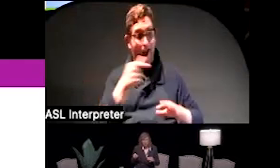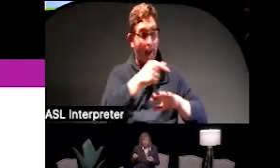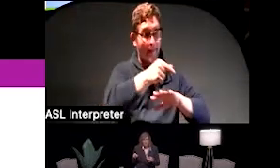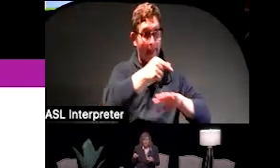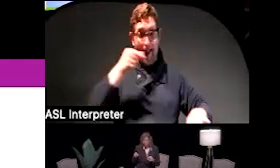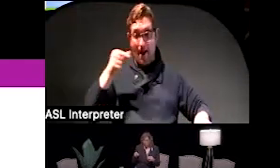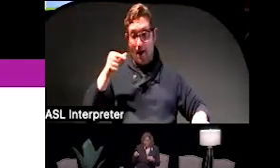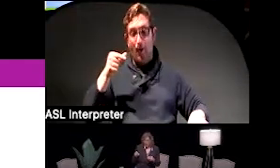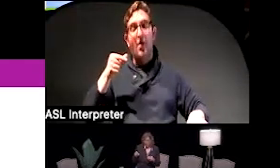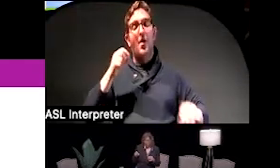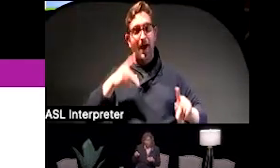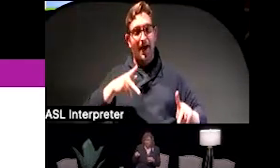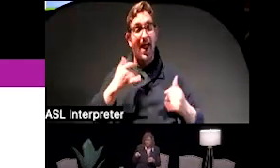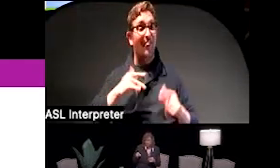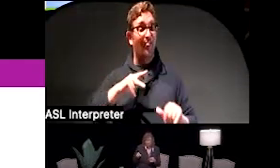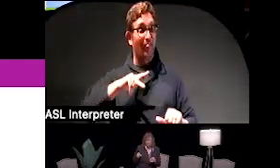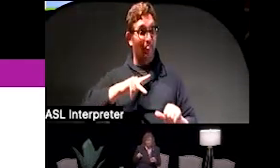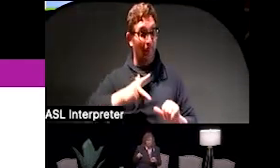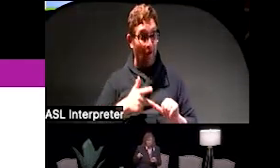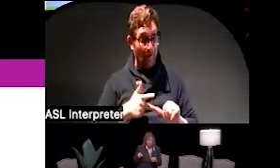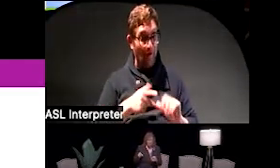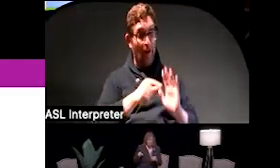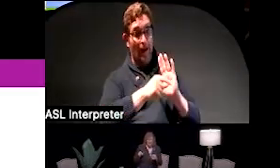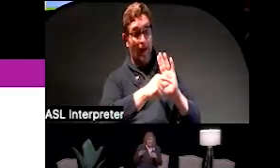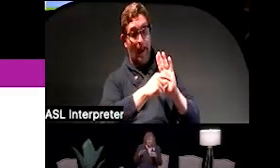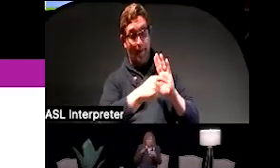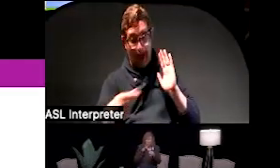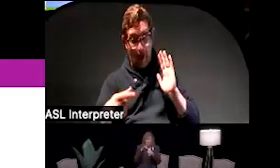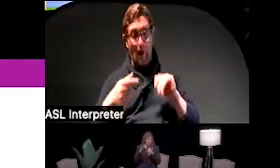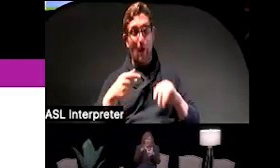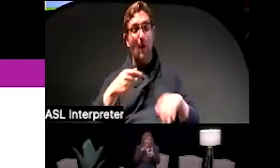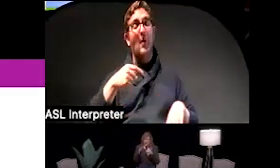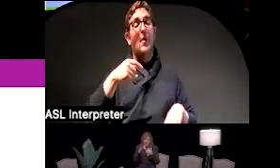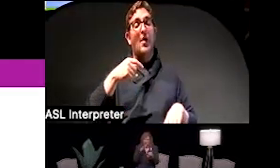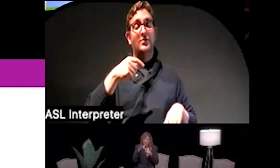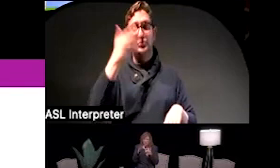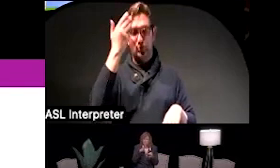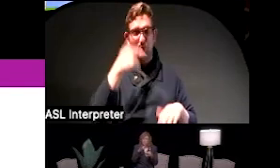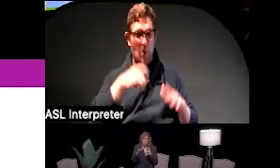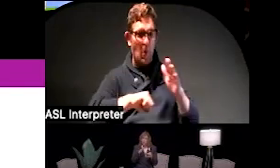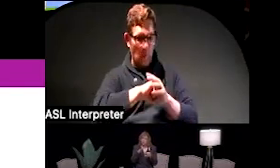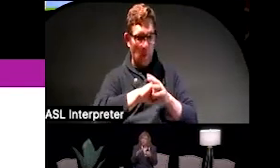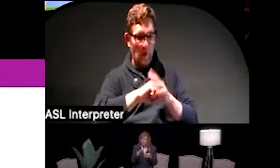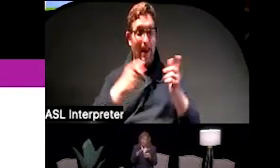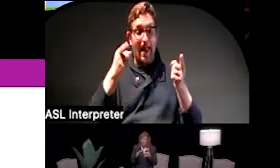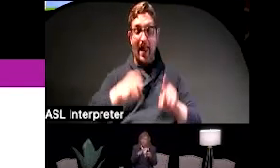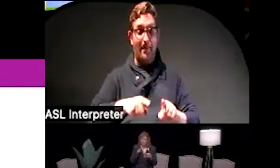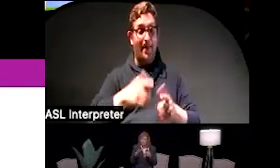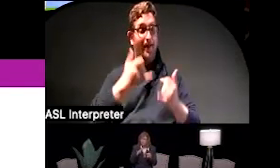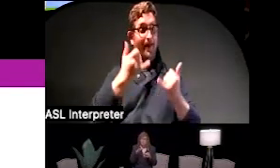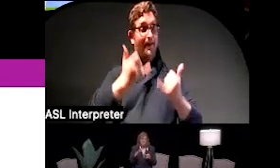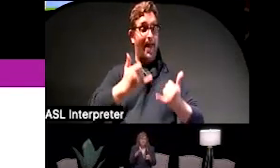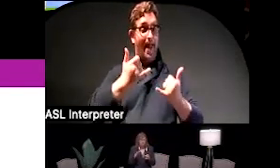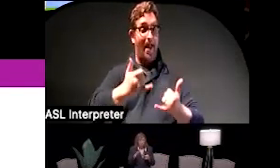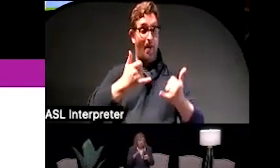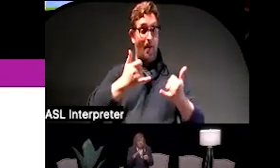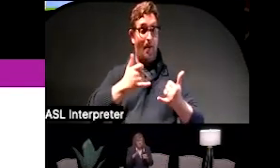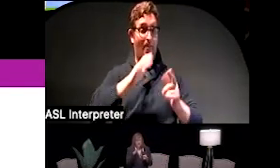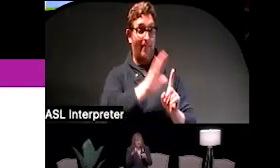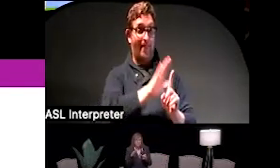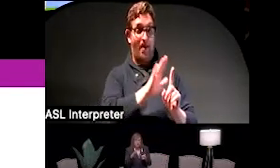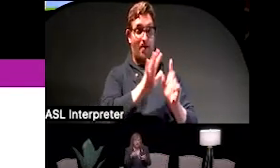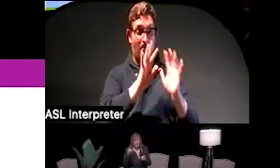Now we've got the third block, Mom has had a stroke. And suddenly this world is